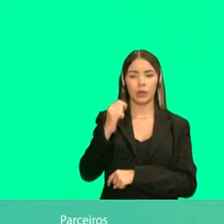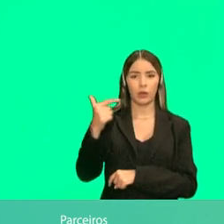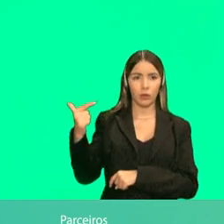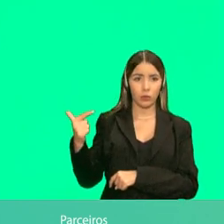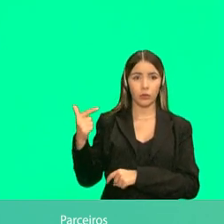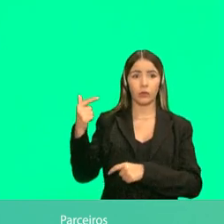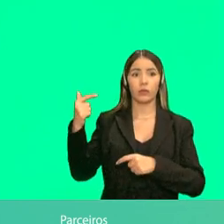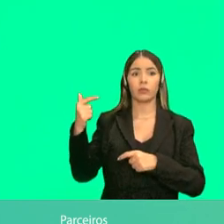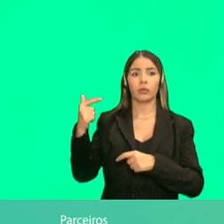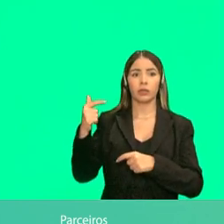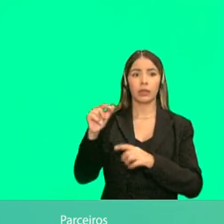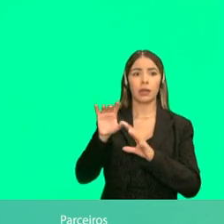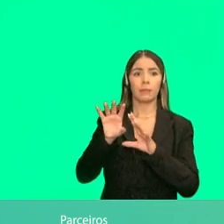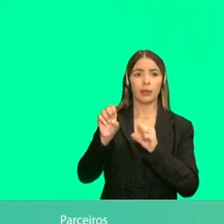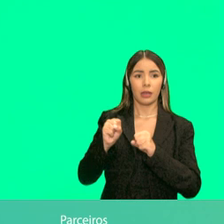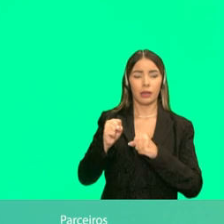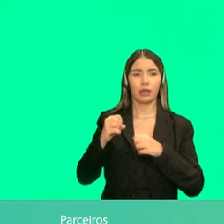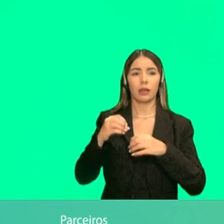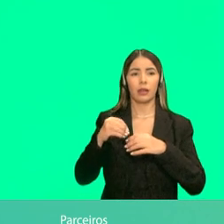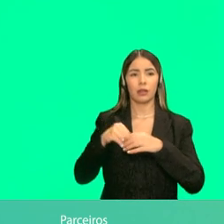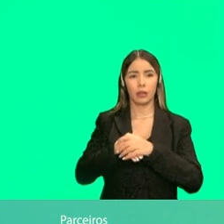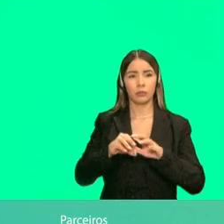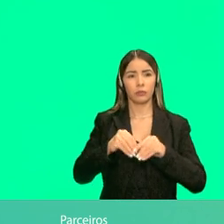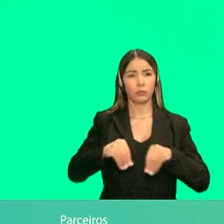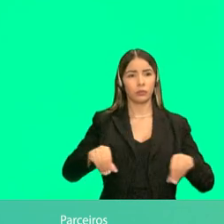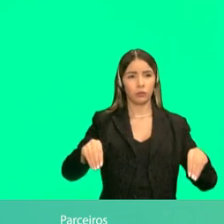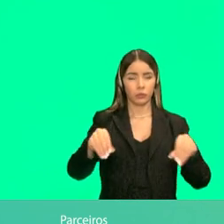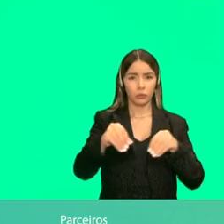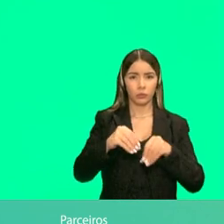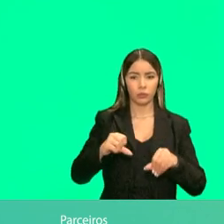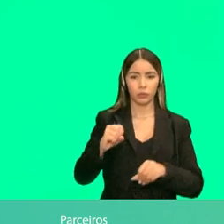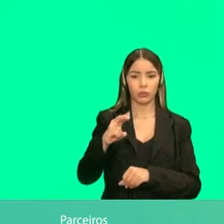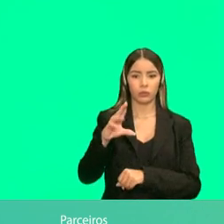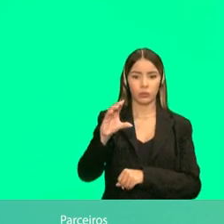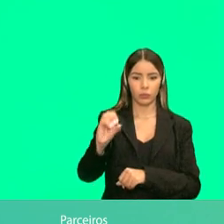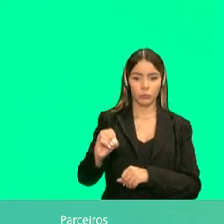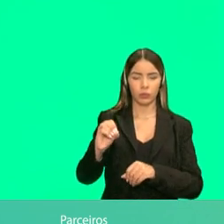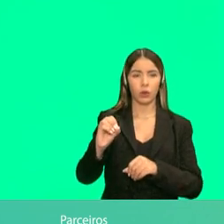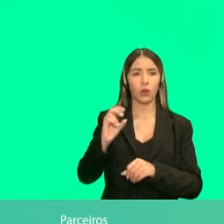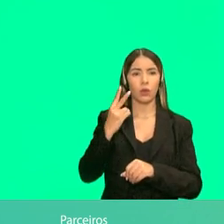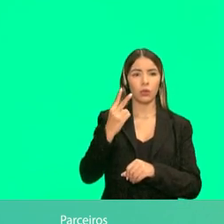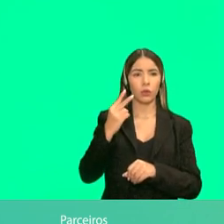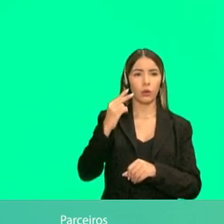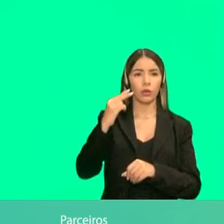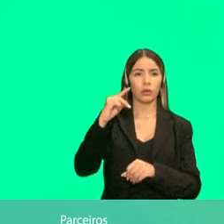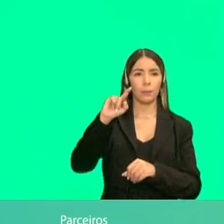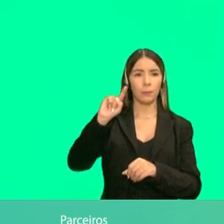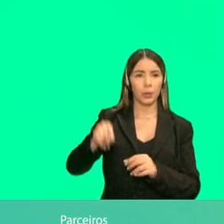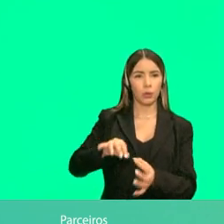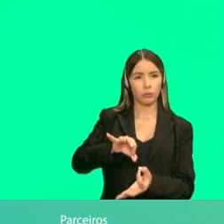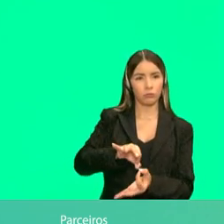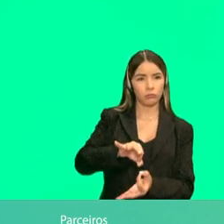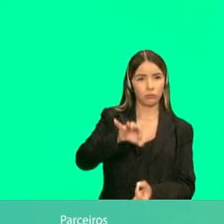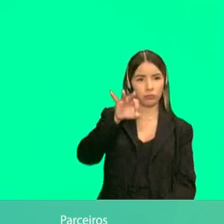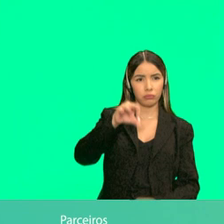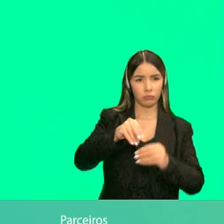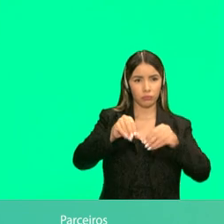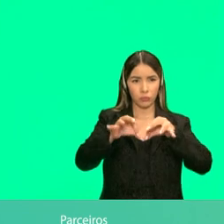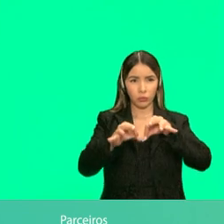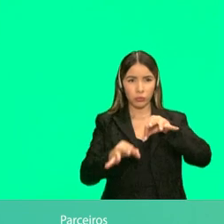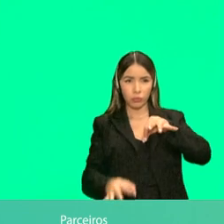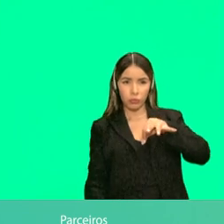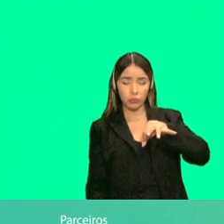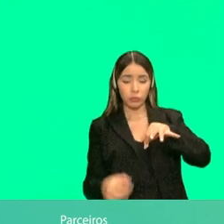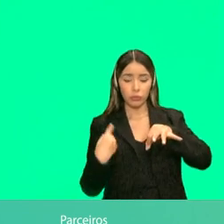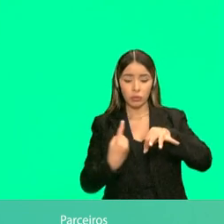reservoirs. And for expensive technologies, but in some ways we have